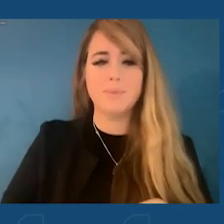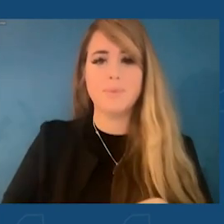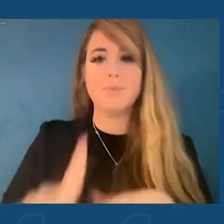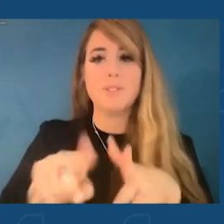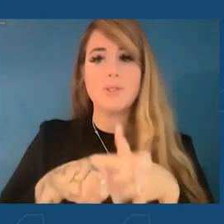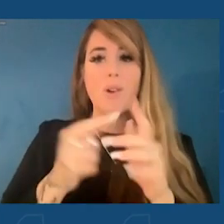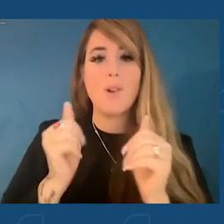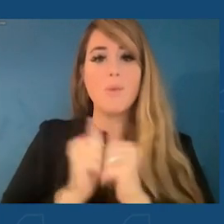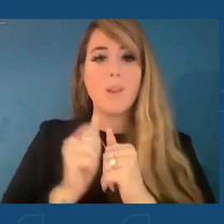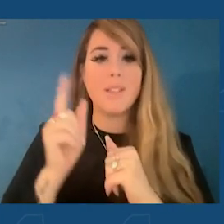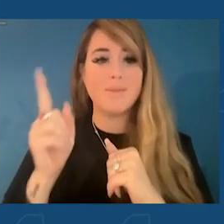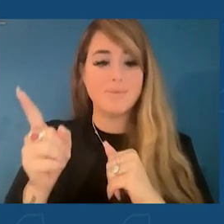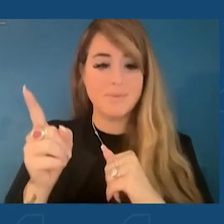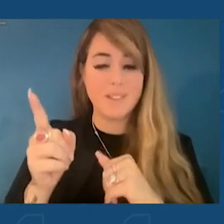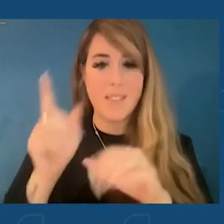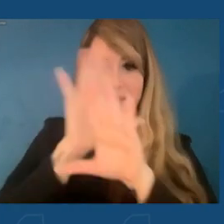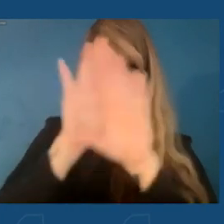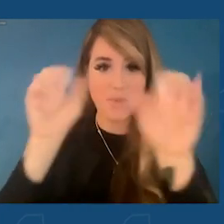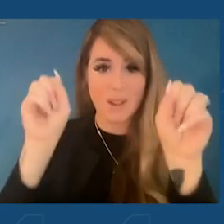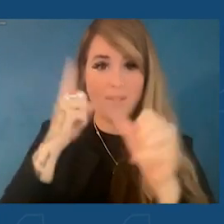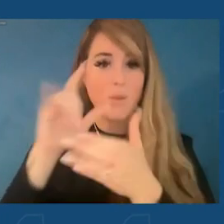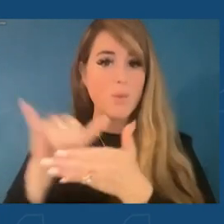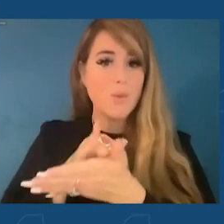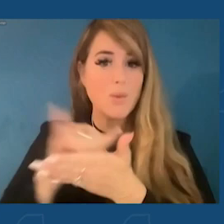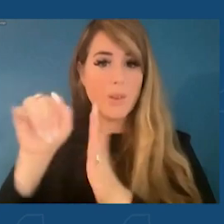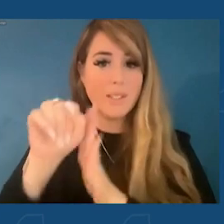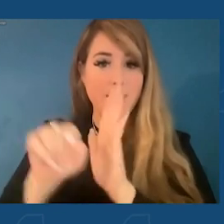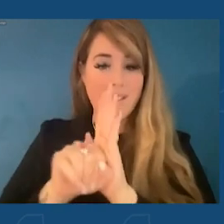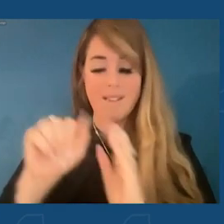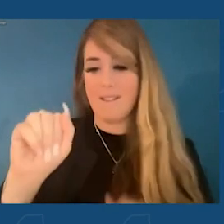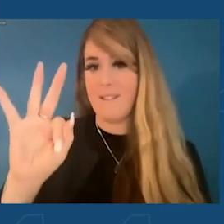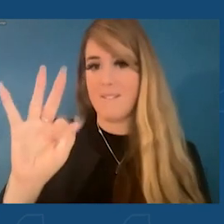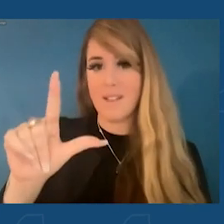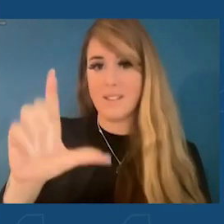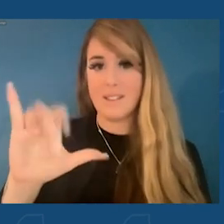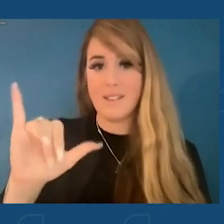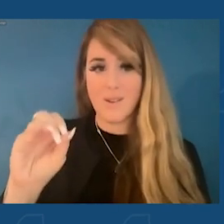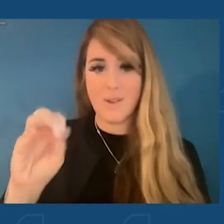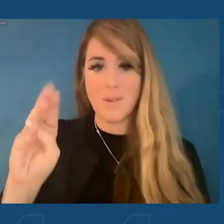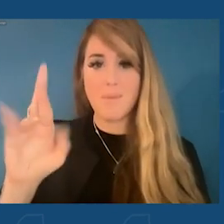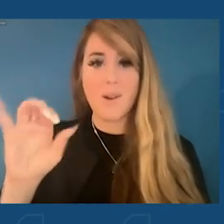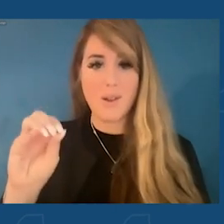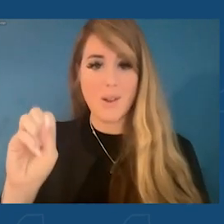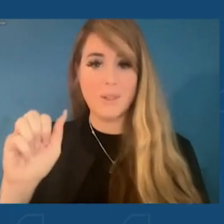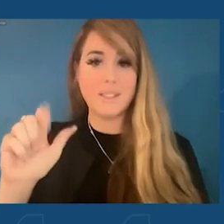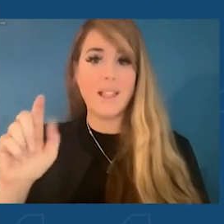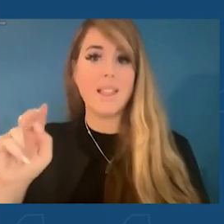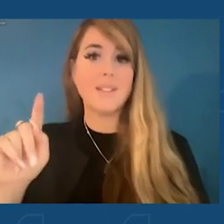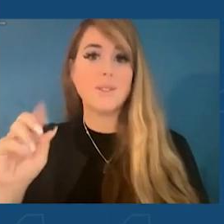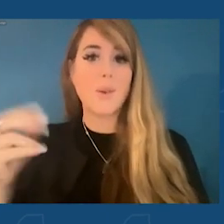with the president of the New York State AFL-CIO, Mario Cilento, has joined us.